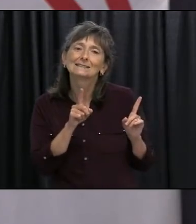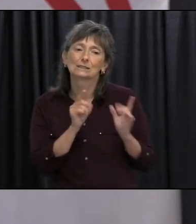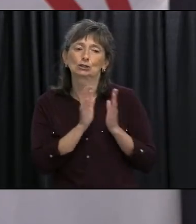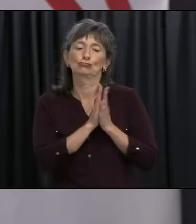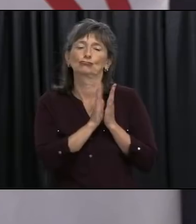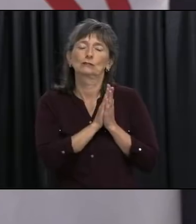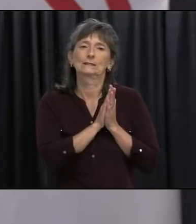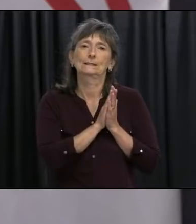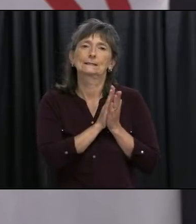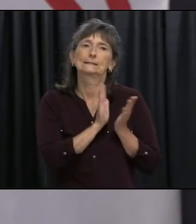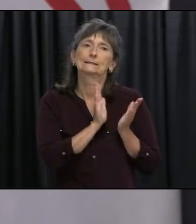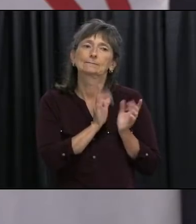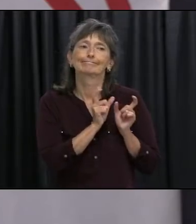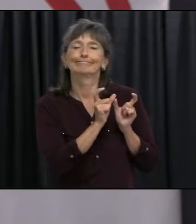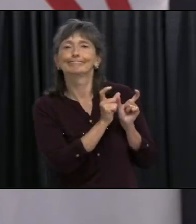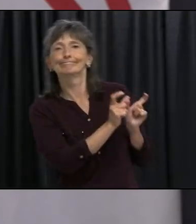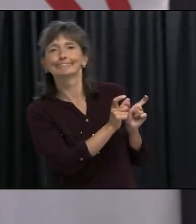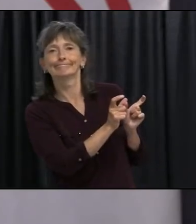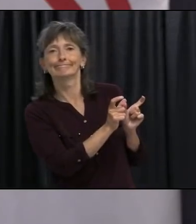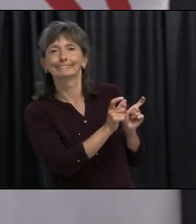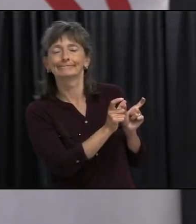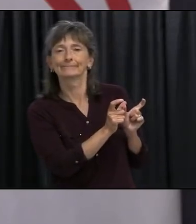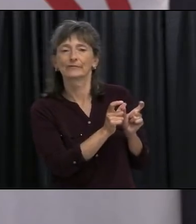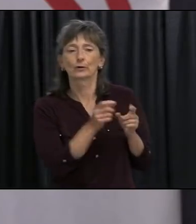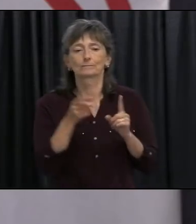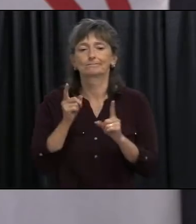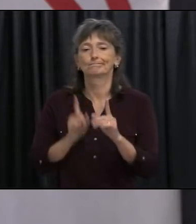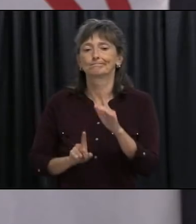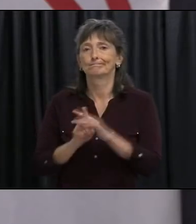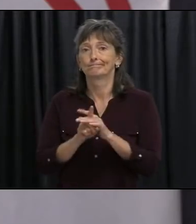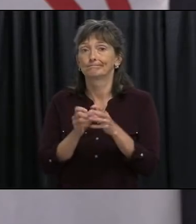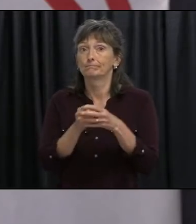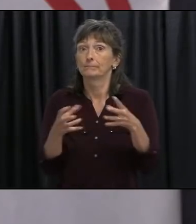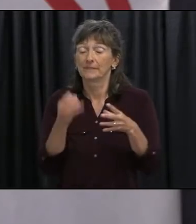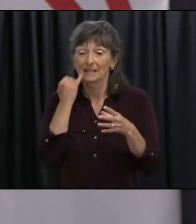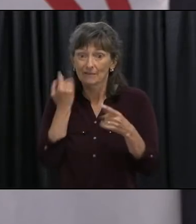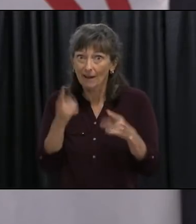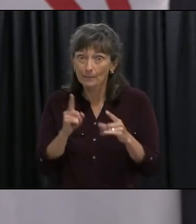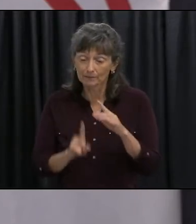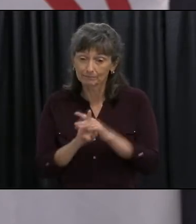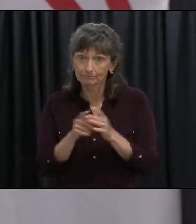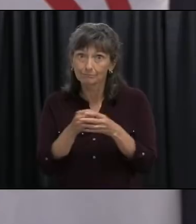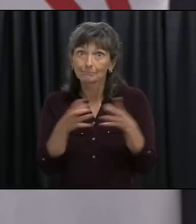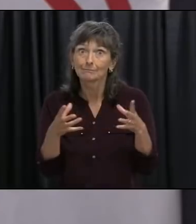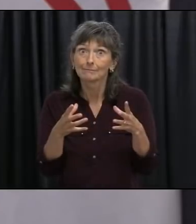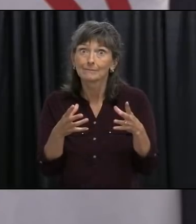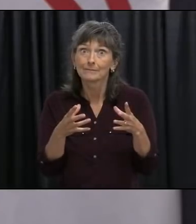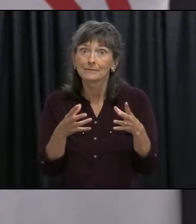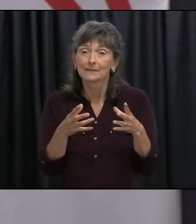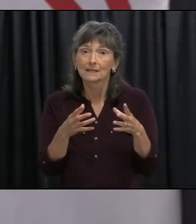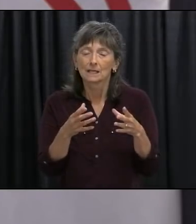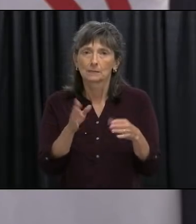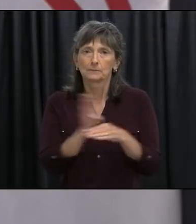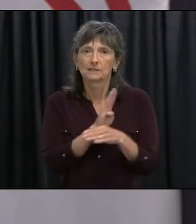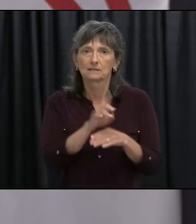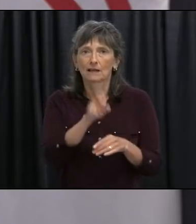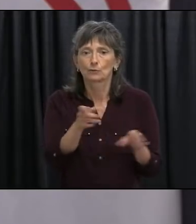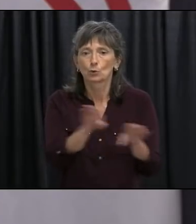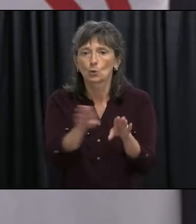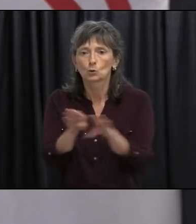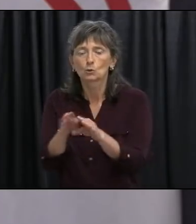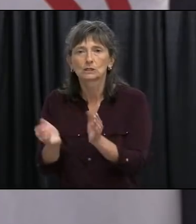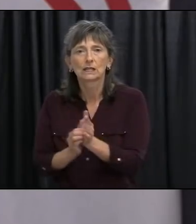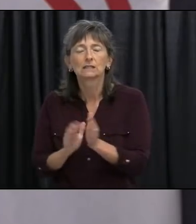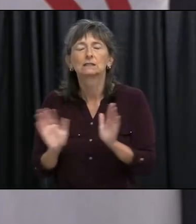to a further outbreak and therefore could mean to closure of some of the services and businesses that we've worked so hard to get open. Our